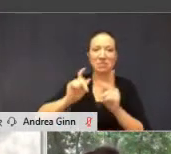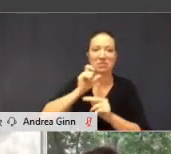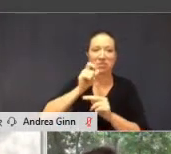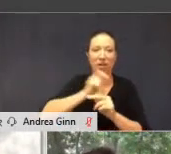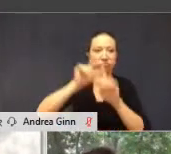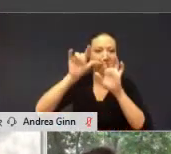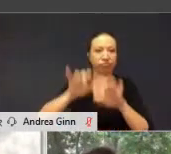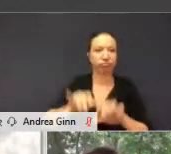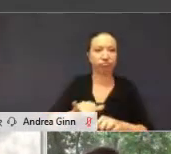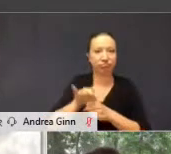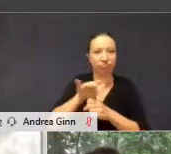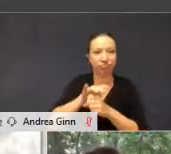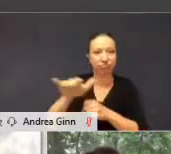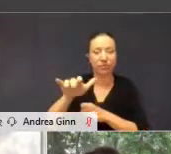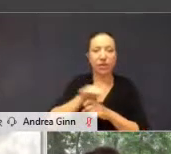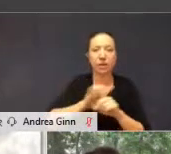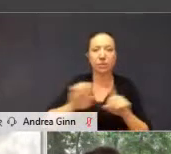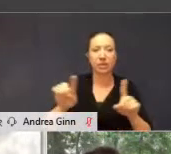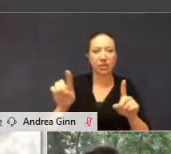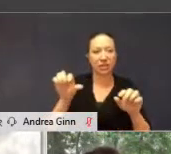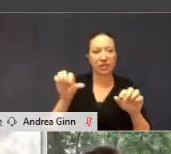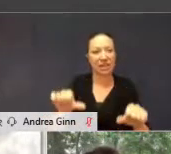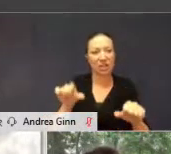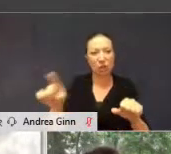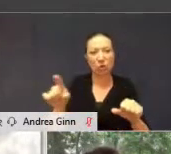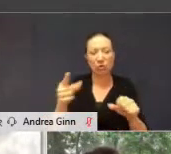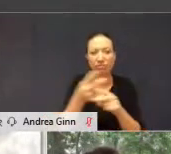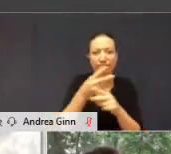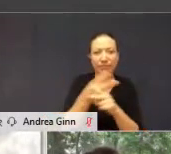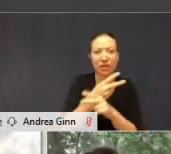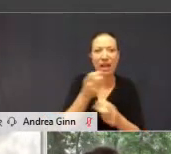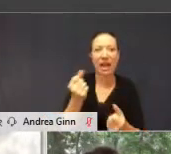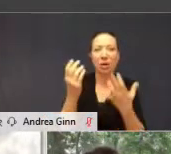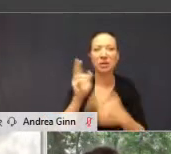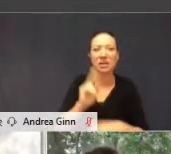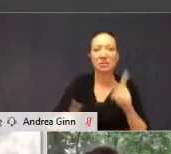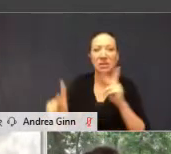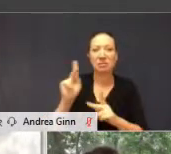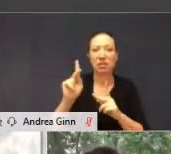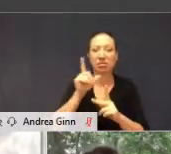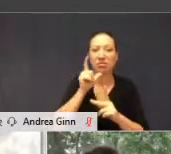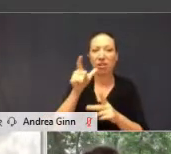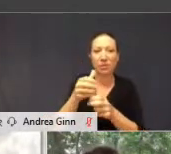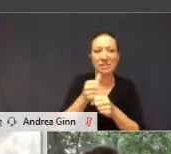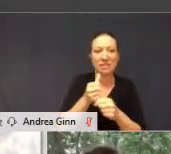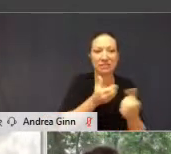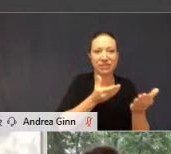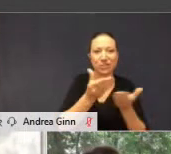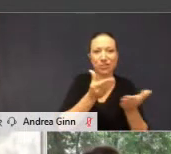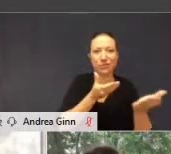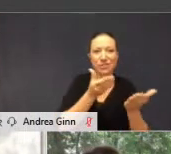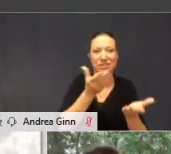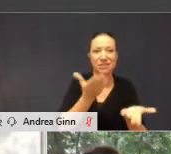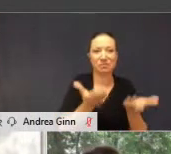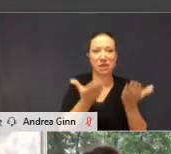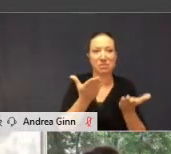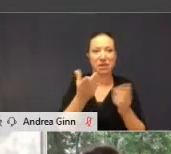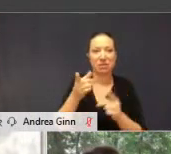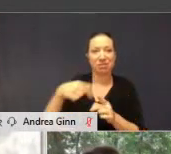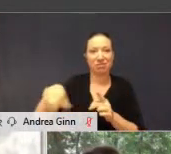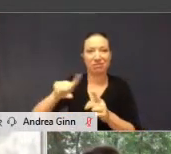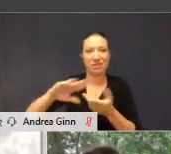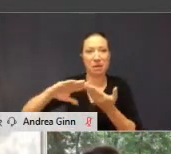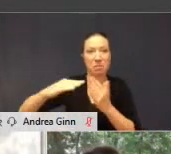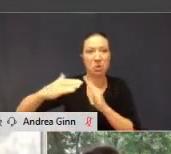the number of underserved that perhaps as a community and doing our